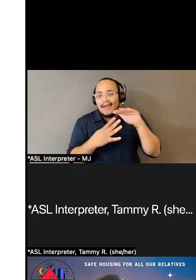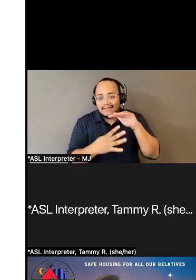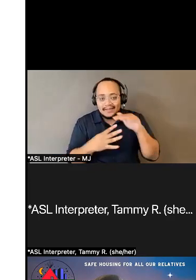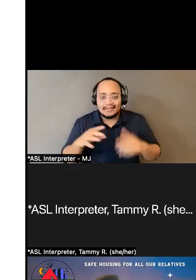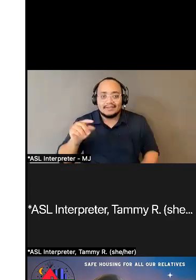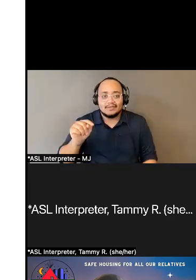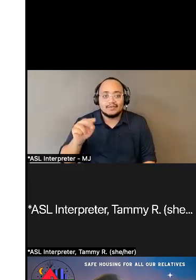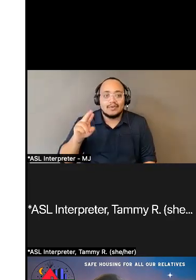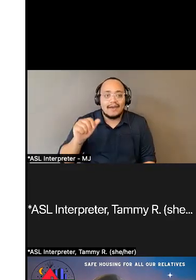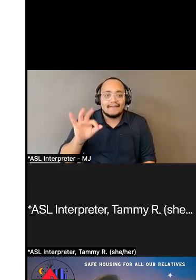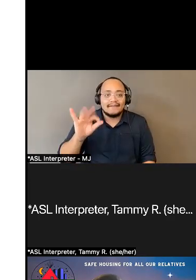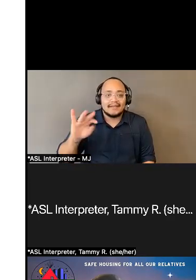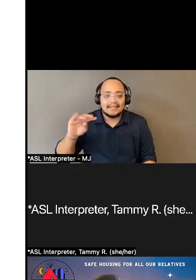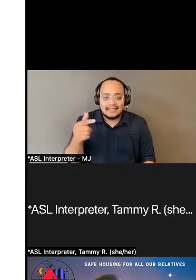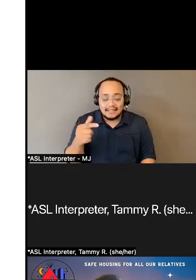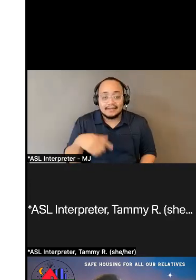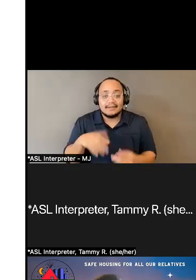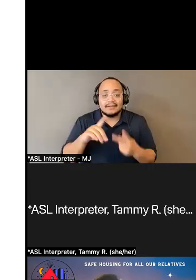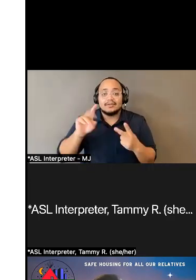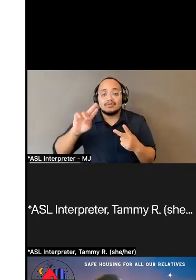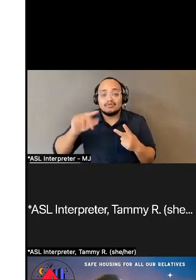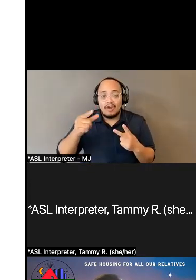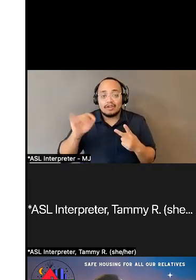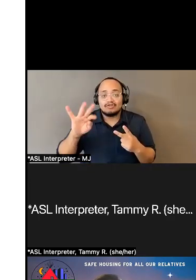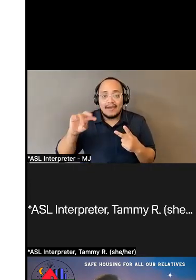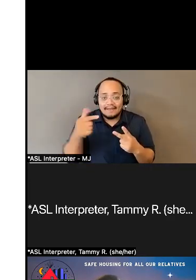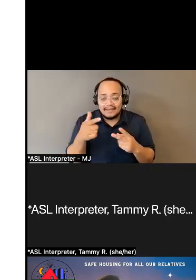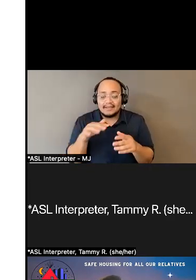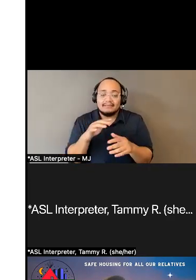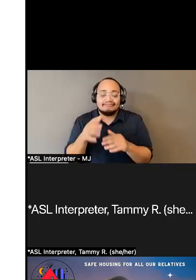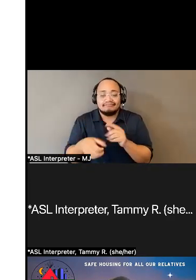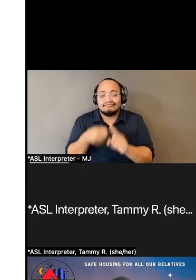complicated barrier in order to securing safe housing for Indigenous survivors.